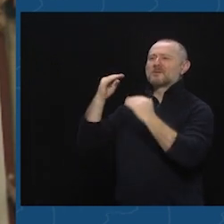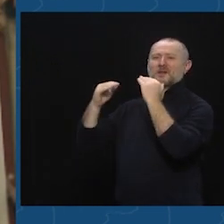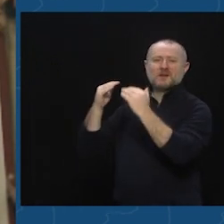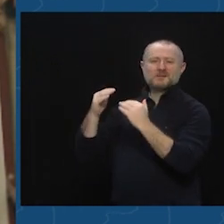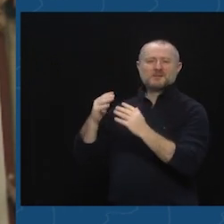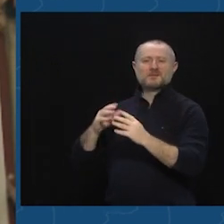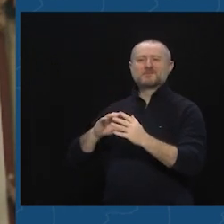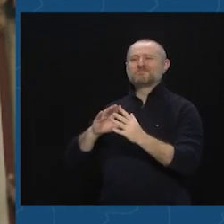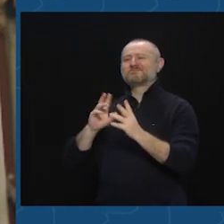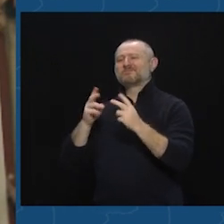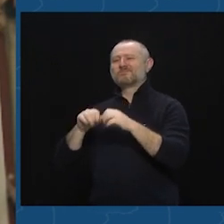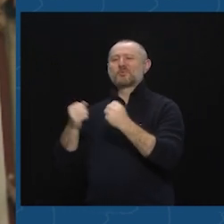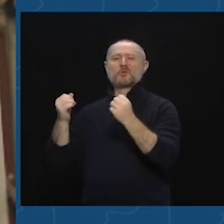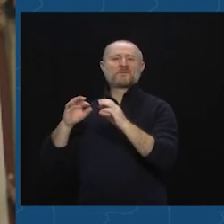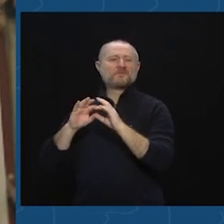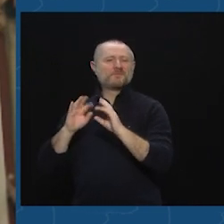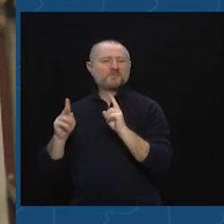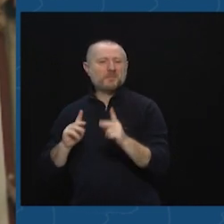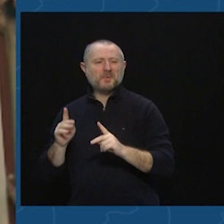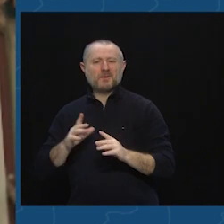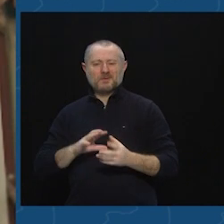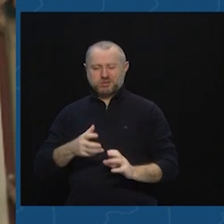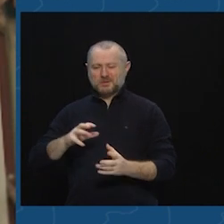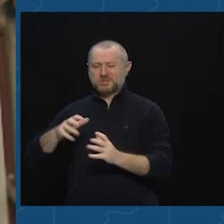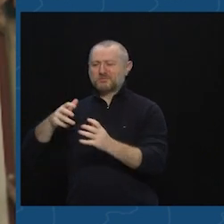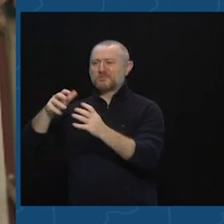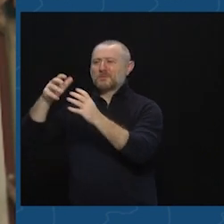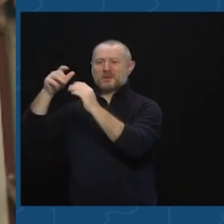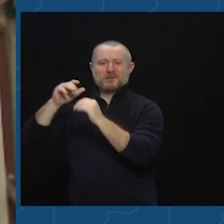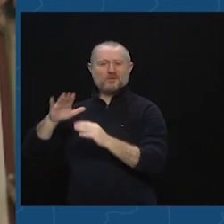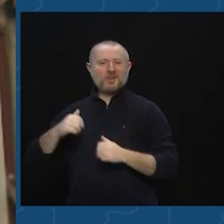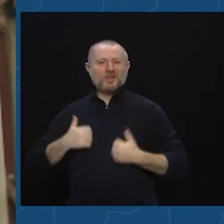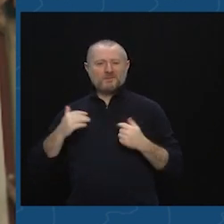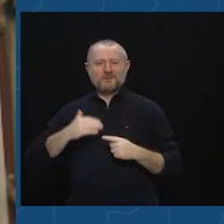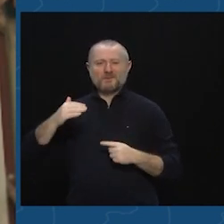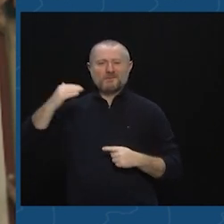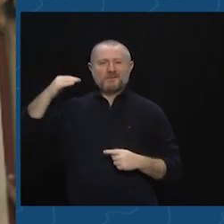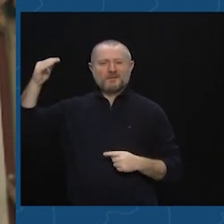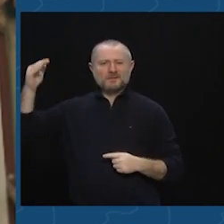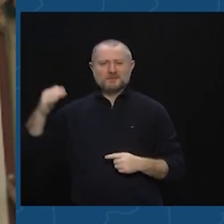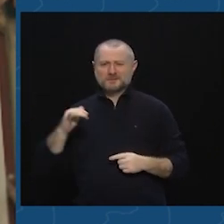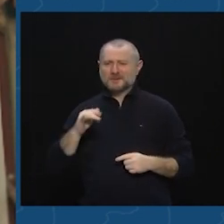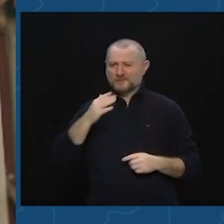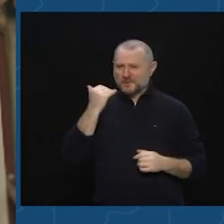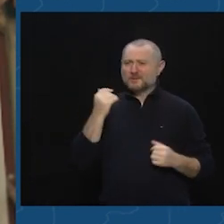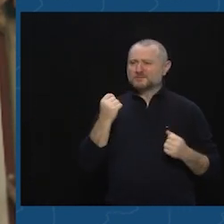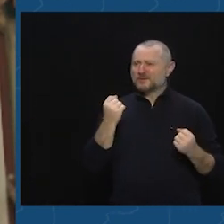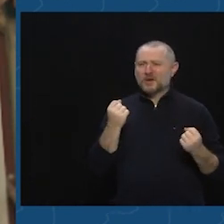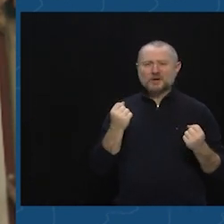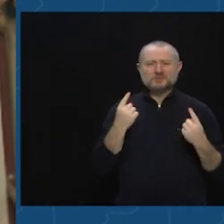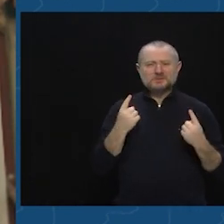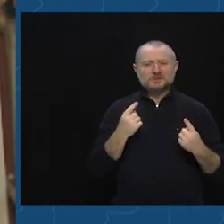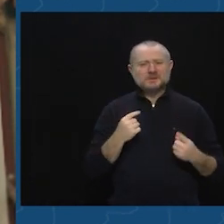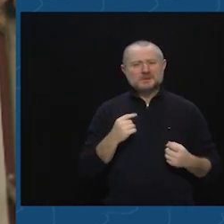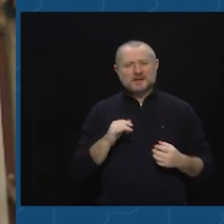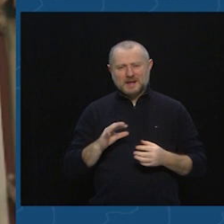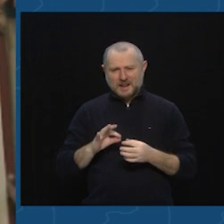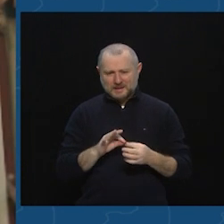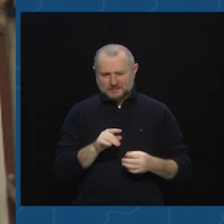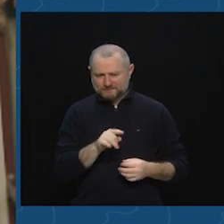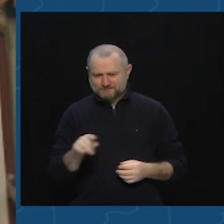broken people to commit violence. We need to understand the connectivity to our failures in